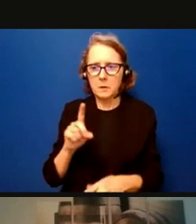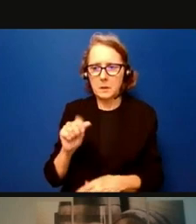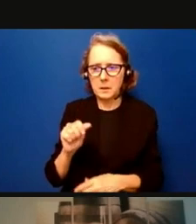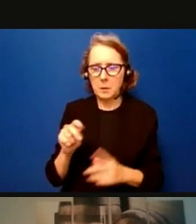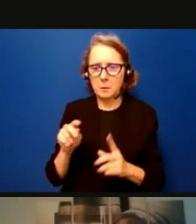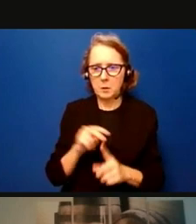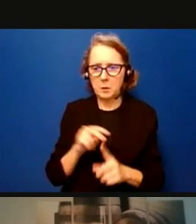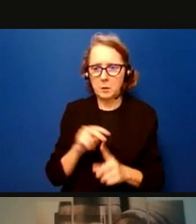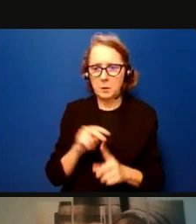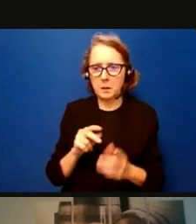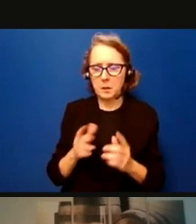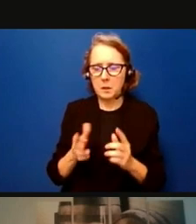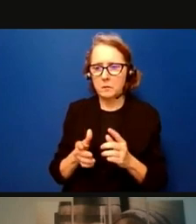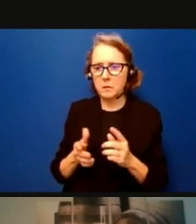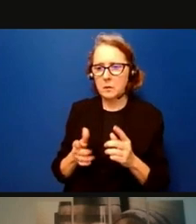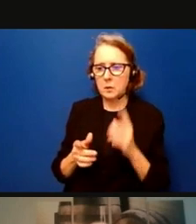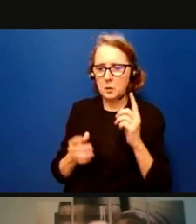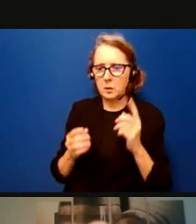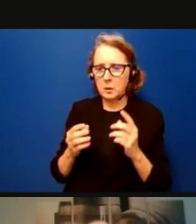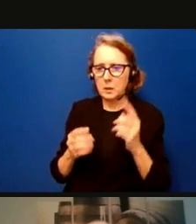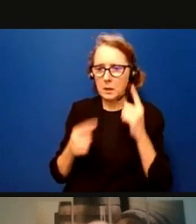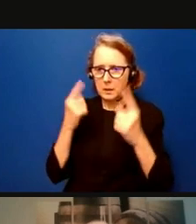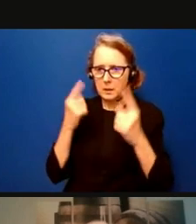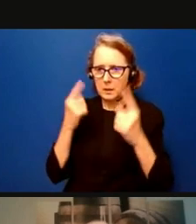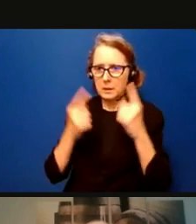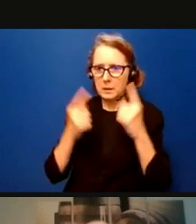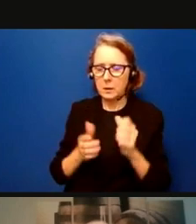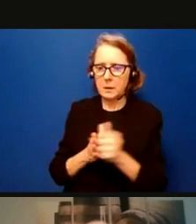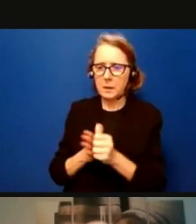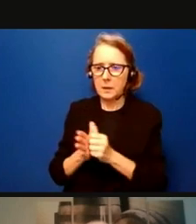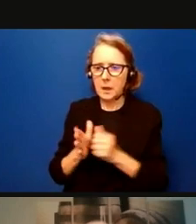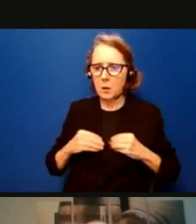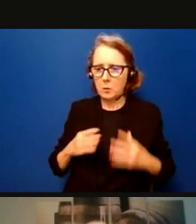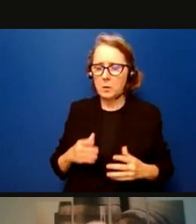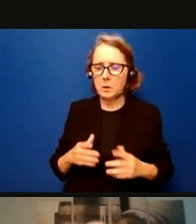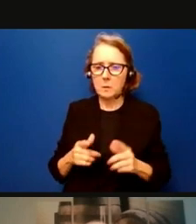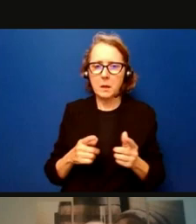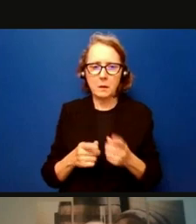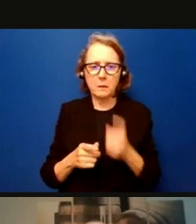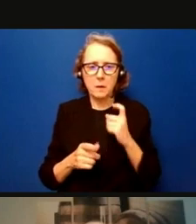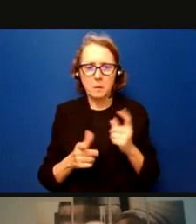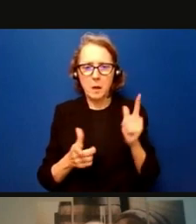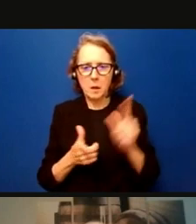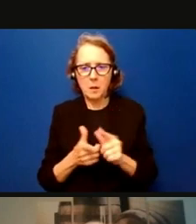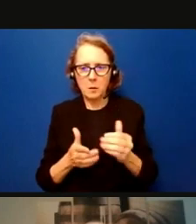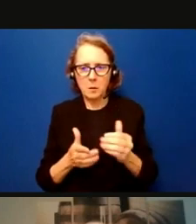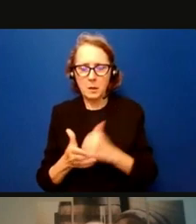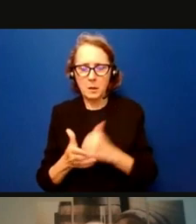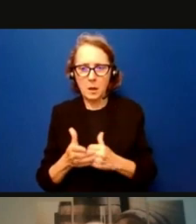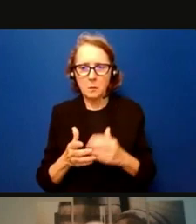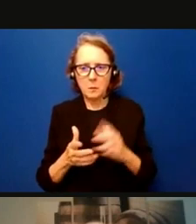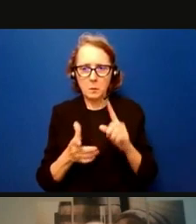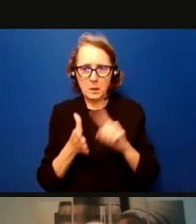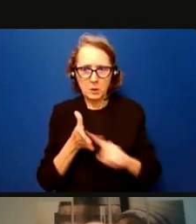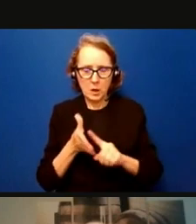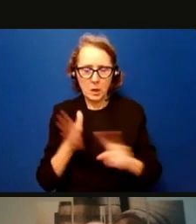you're looking at the account holder. And then from a low income perspective, you're looking at the entire household.